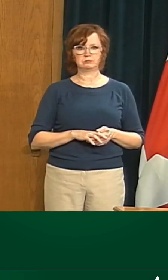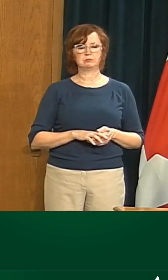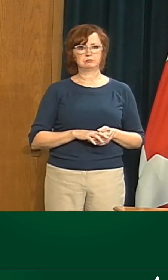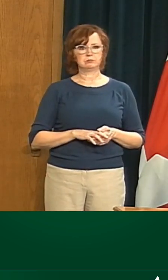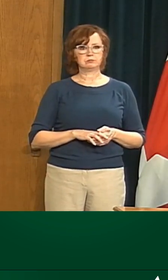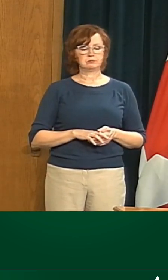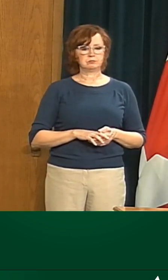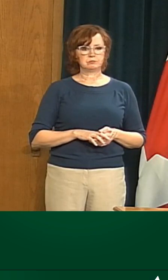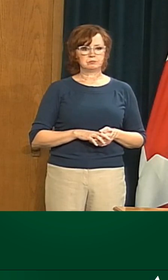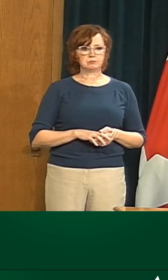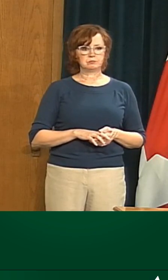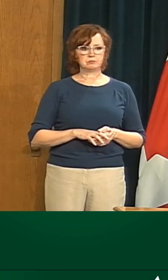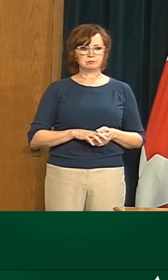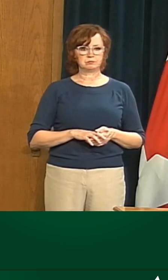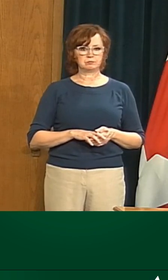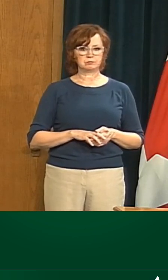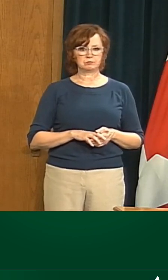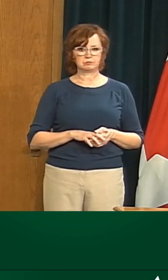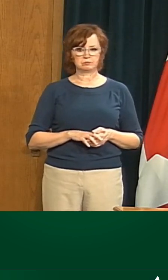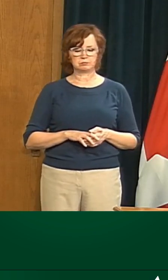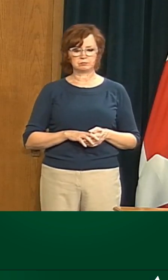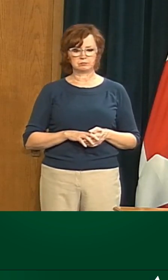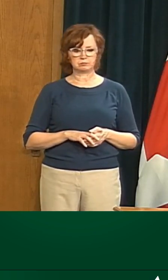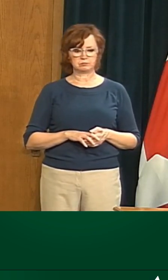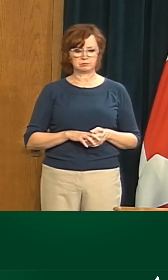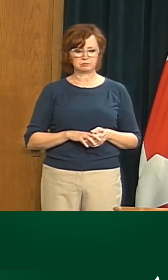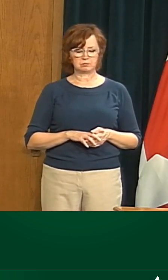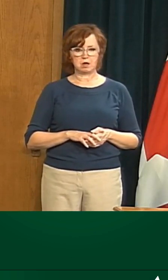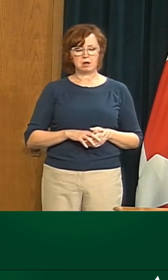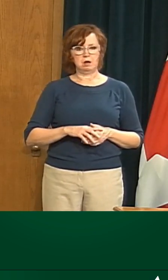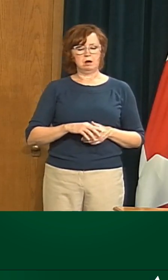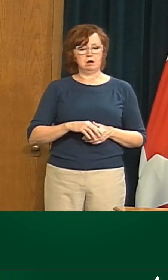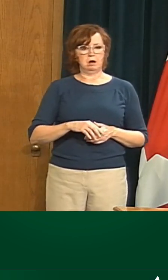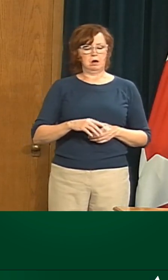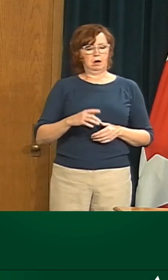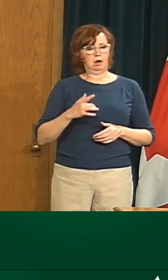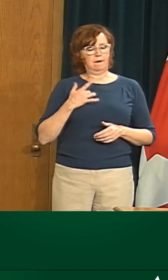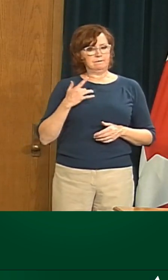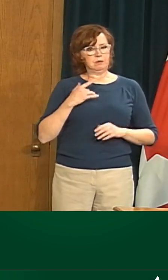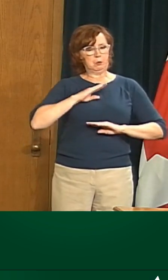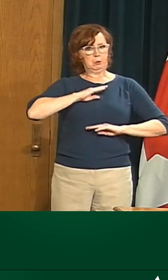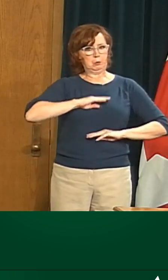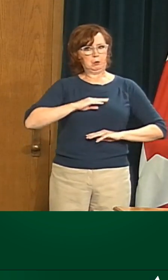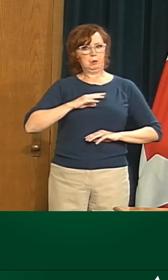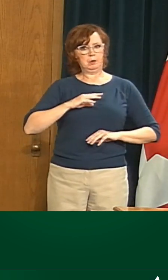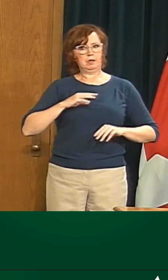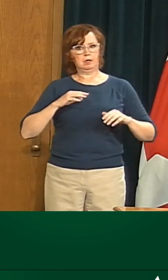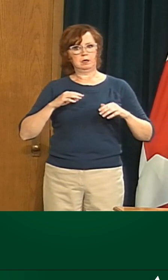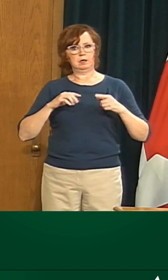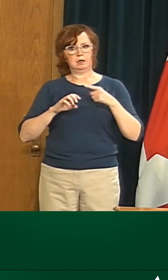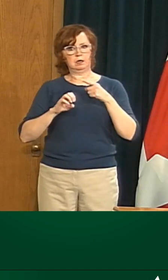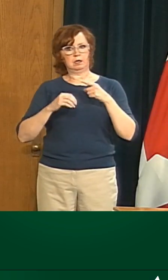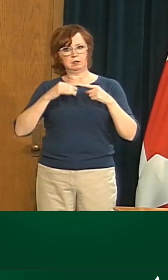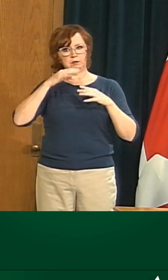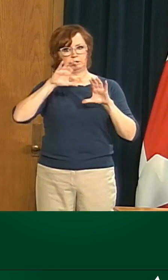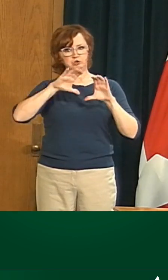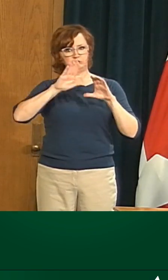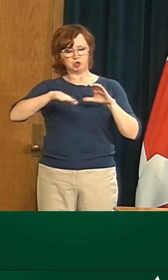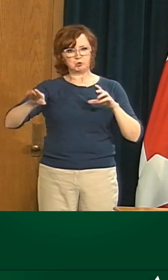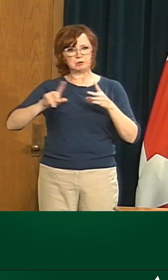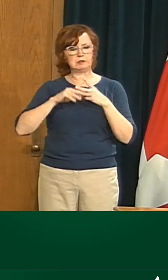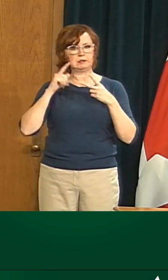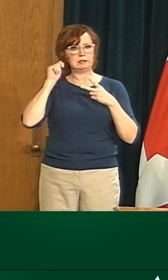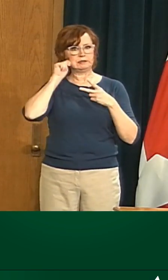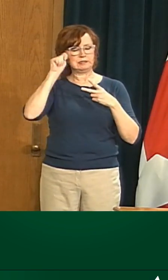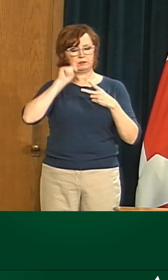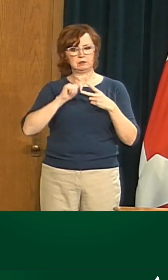made. That being said, our youth are not a high-risk group, if you will, of having severe effects of